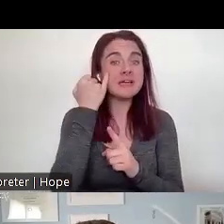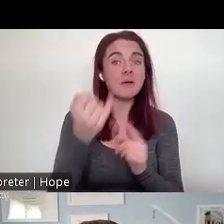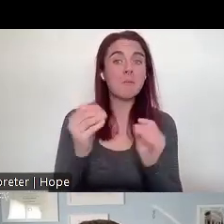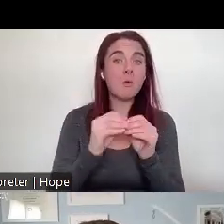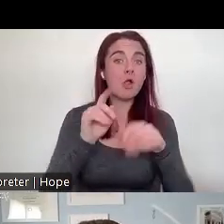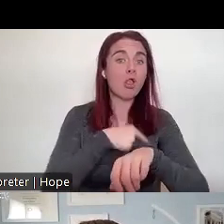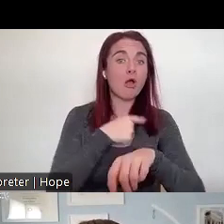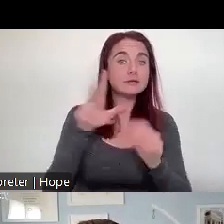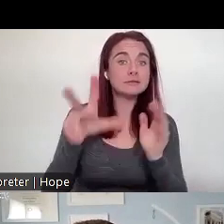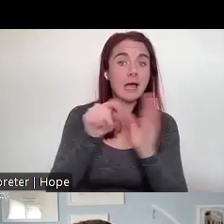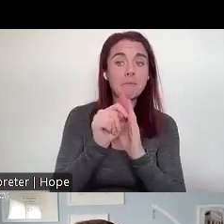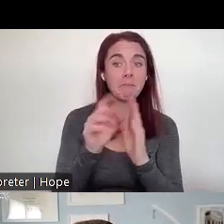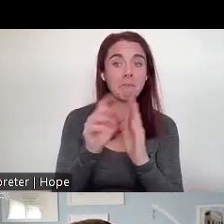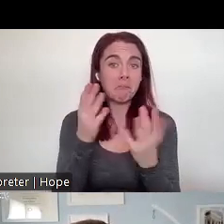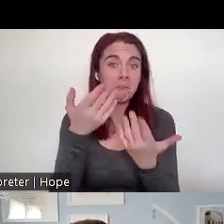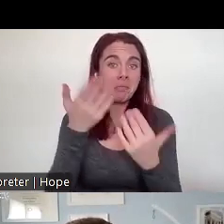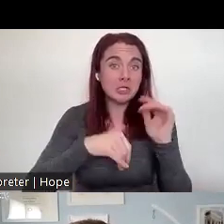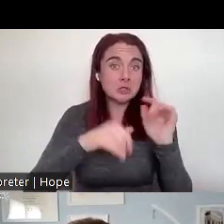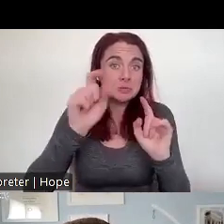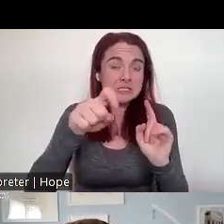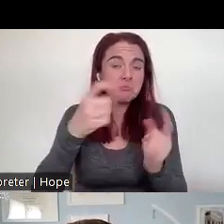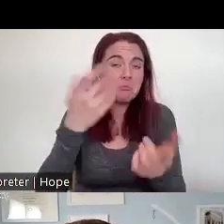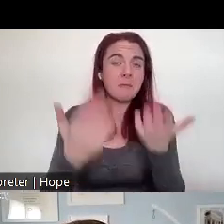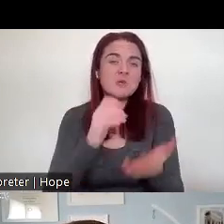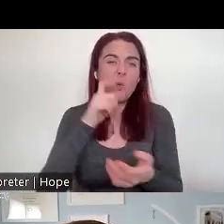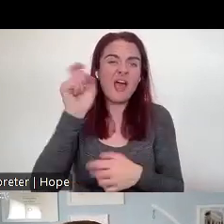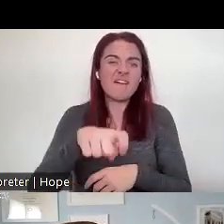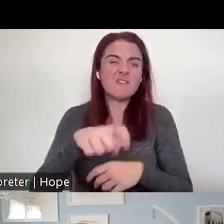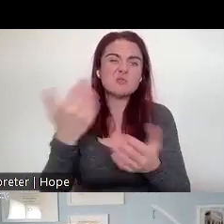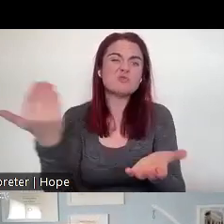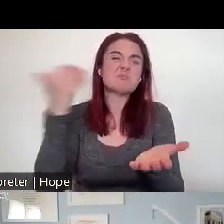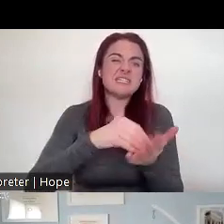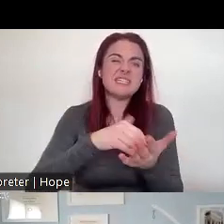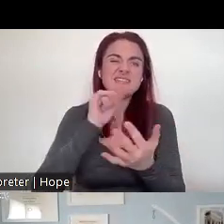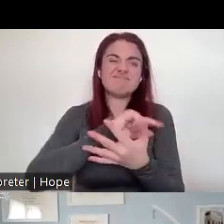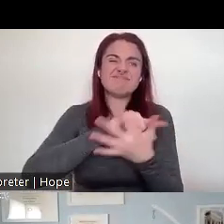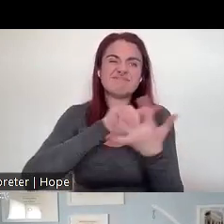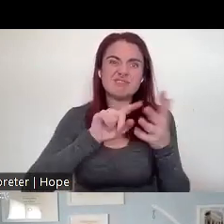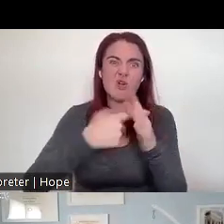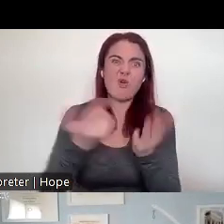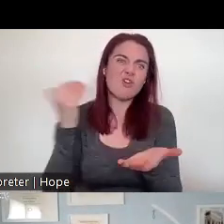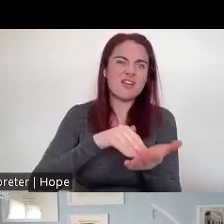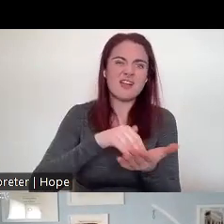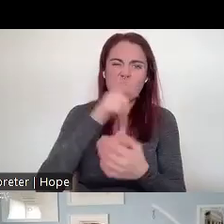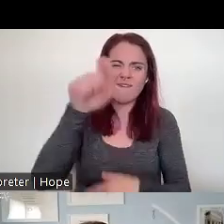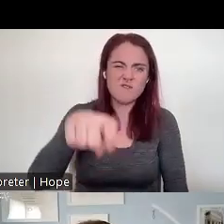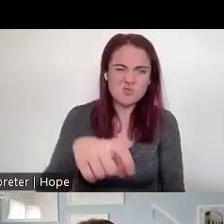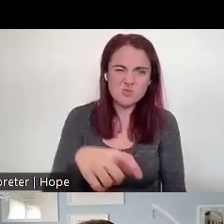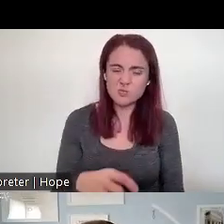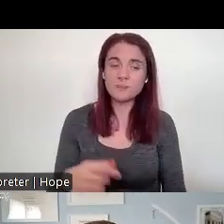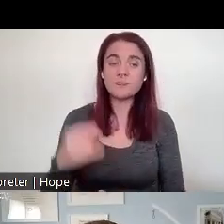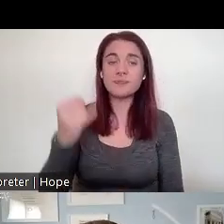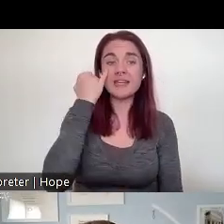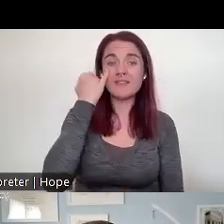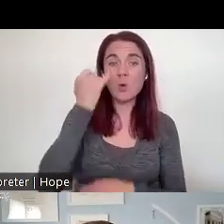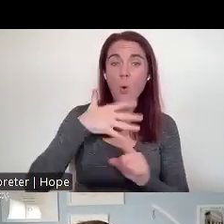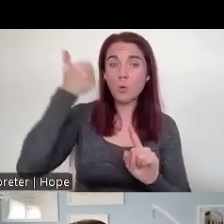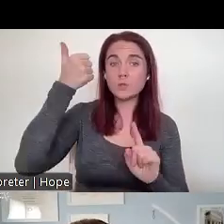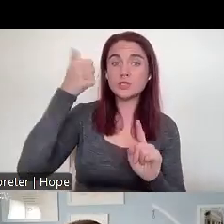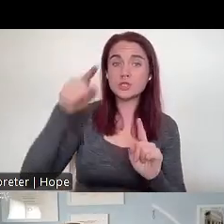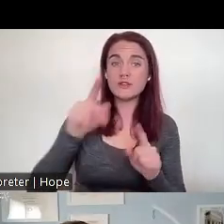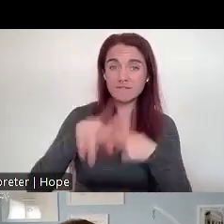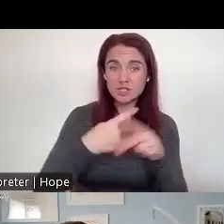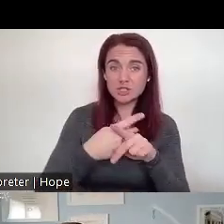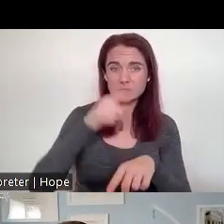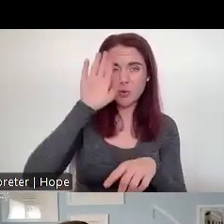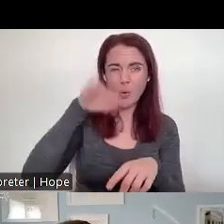of time than designated between doses, you likely don't have to repeat the series. And if you received an older version, so we talked about